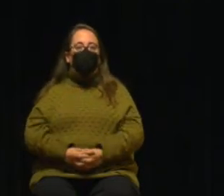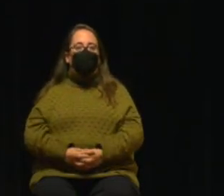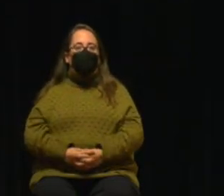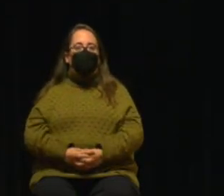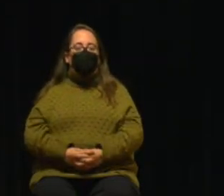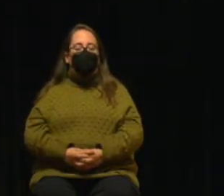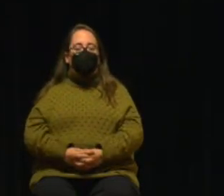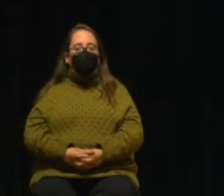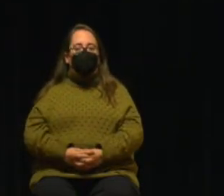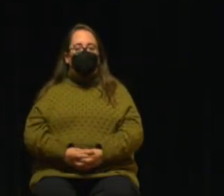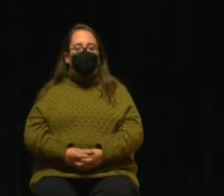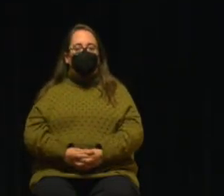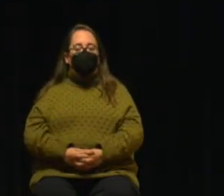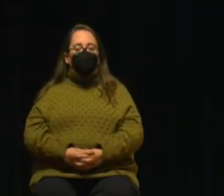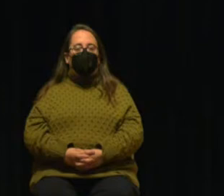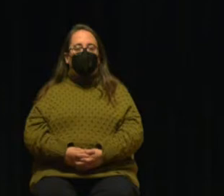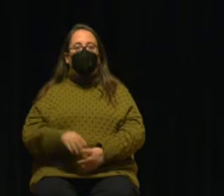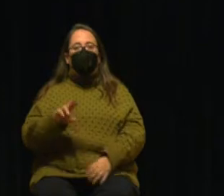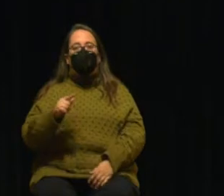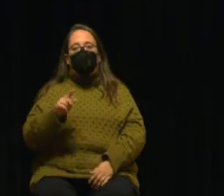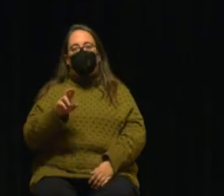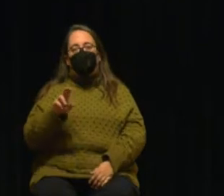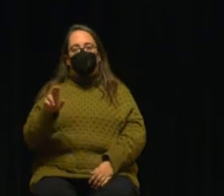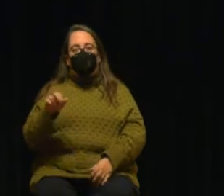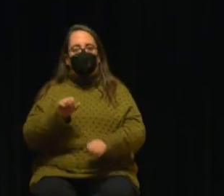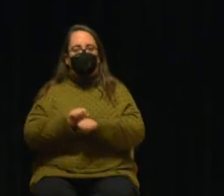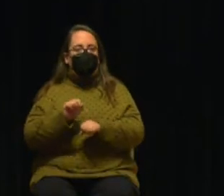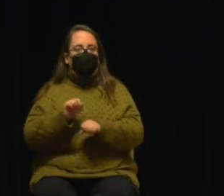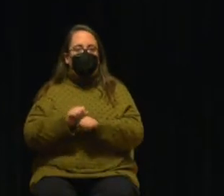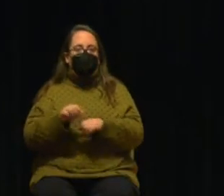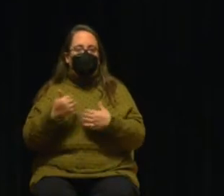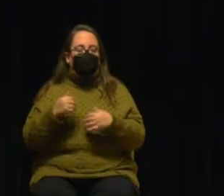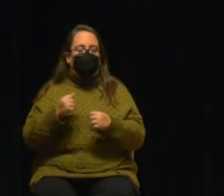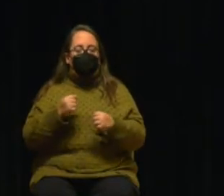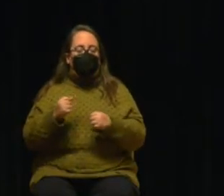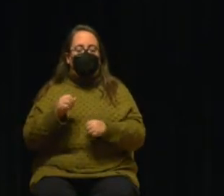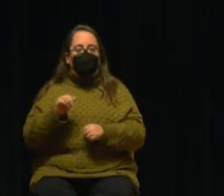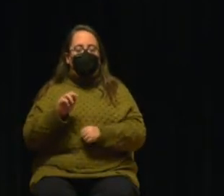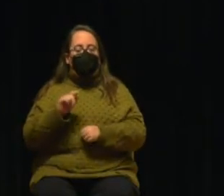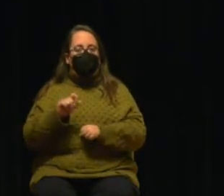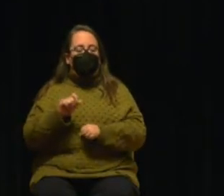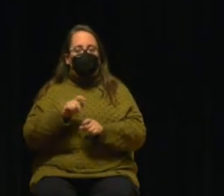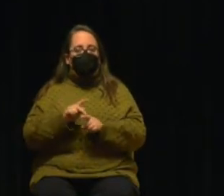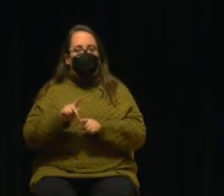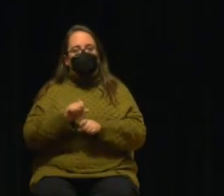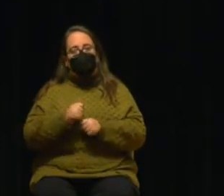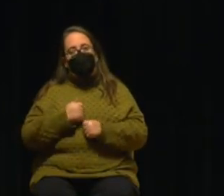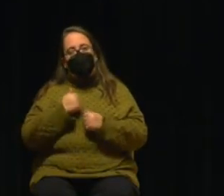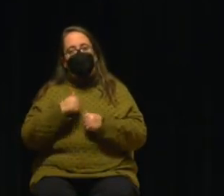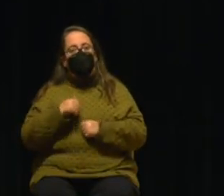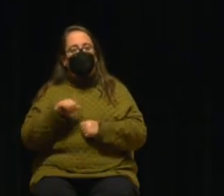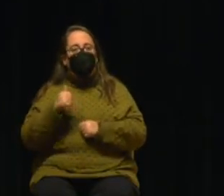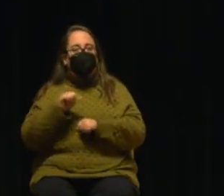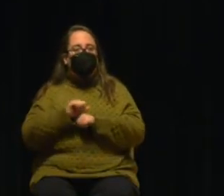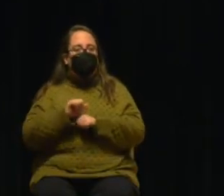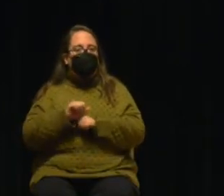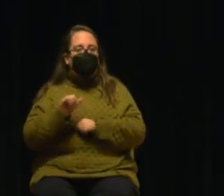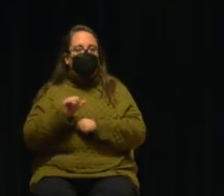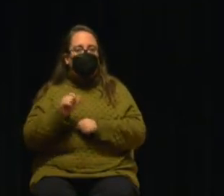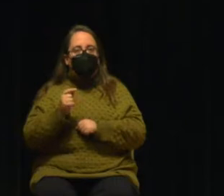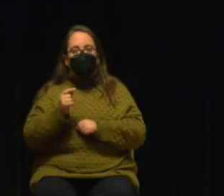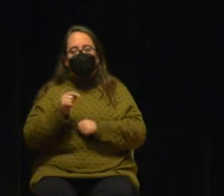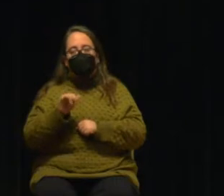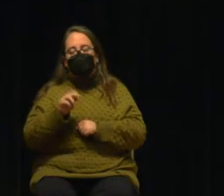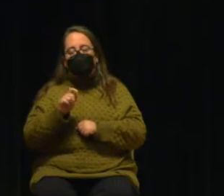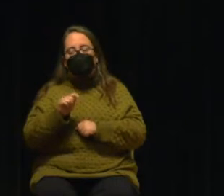Now, this Underground Railroad work dominated Still's professional life. He had other responsibilities as an abolitionist. He did